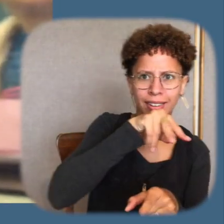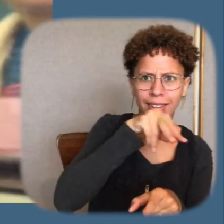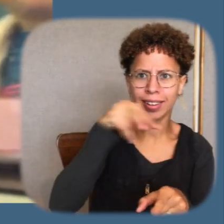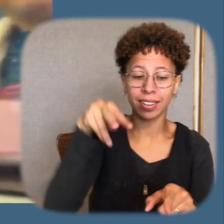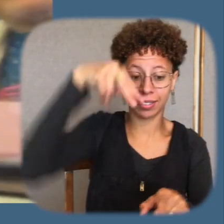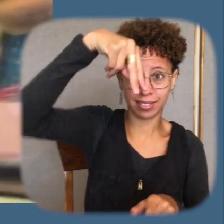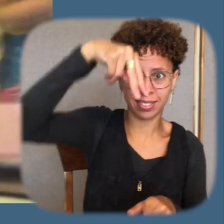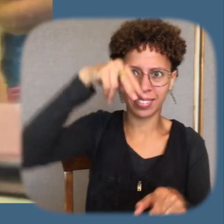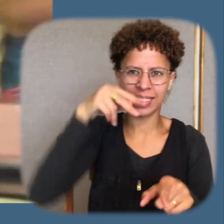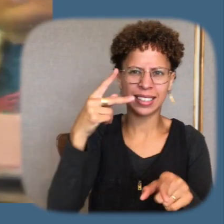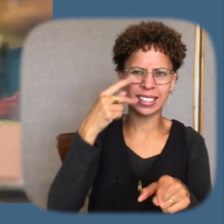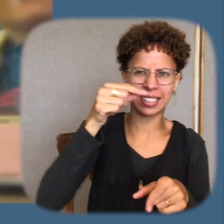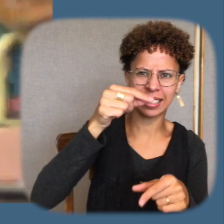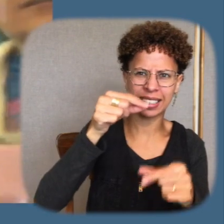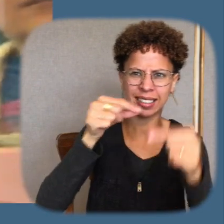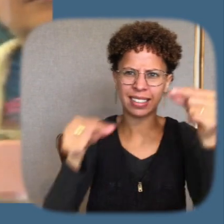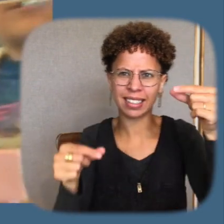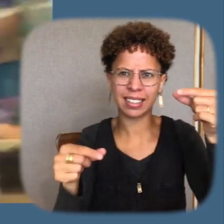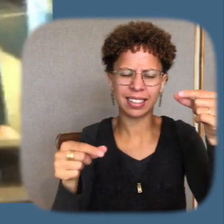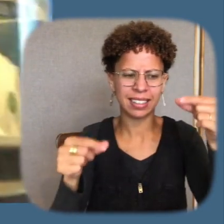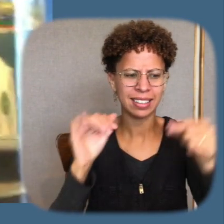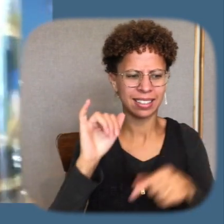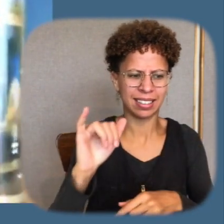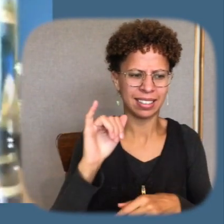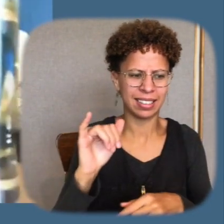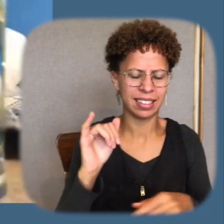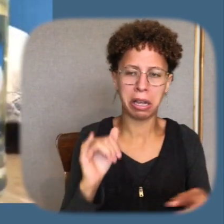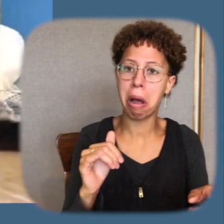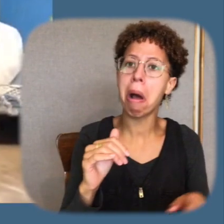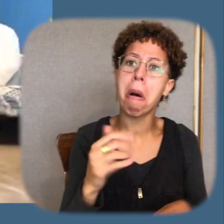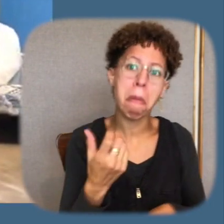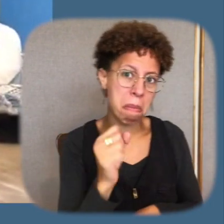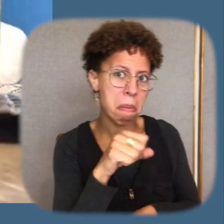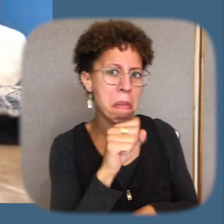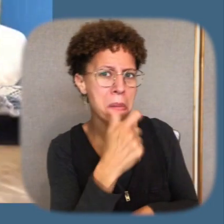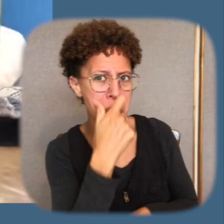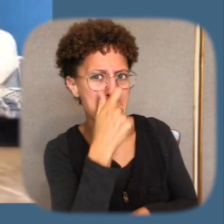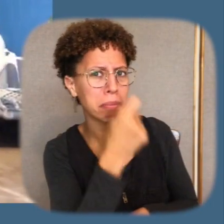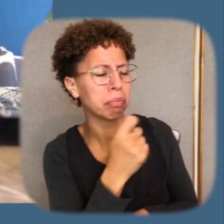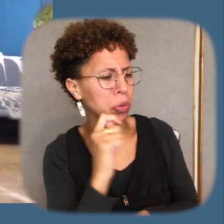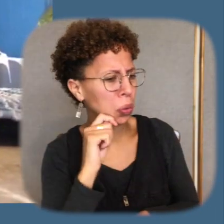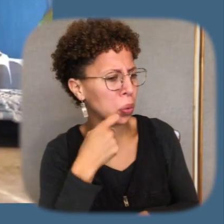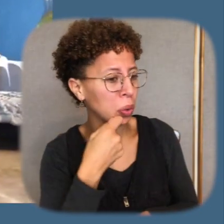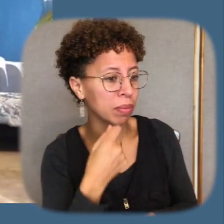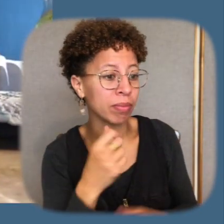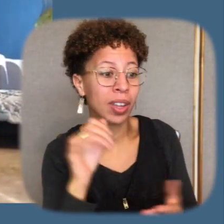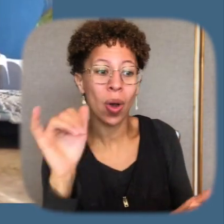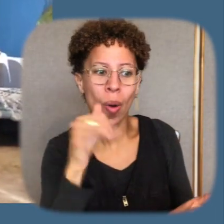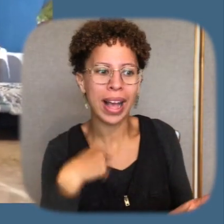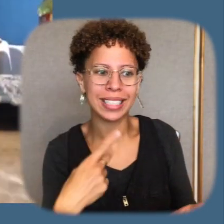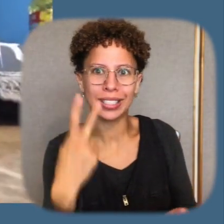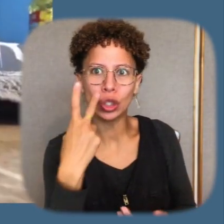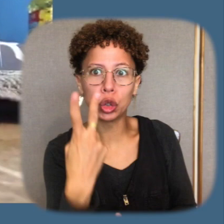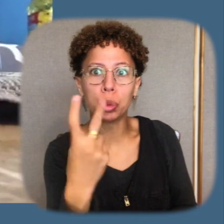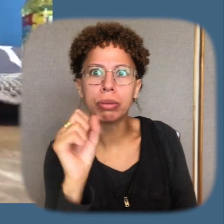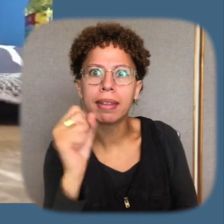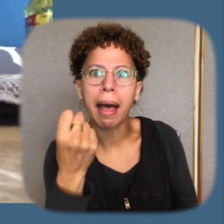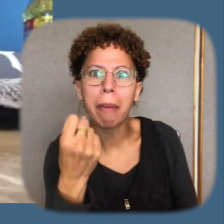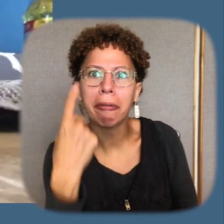like one's up there and one's down there. That kind of looks like it for me too. Yeah. That's pretty cool. And look, I see 2